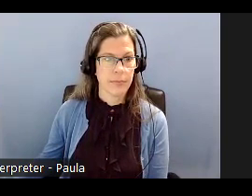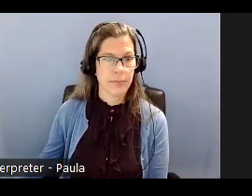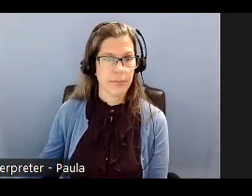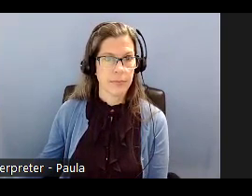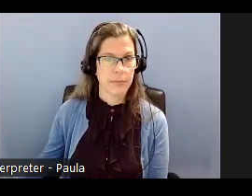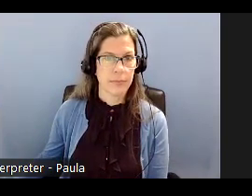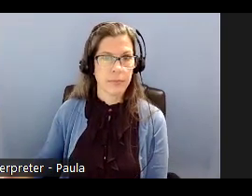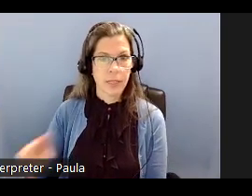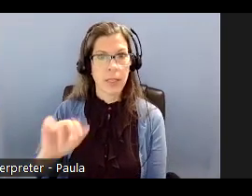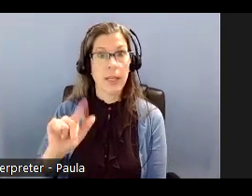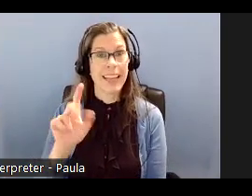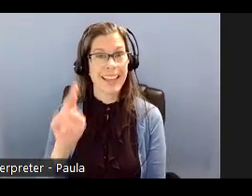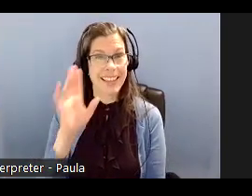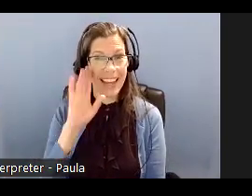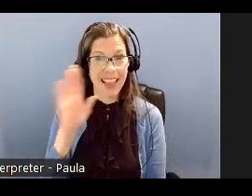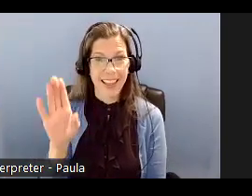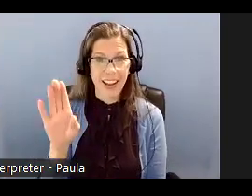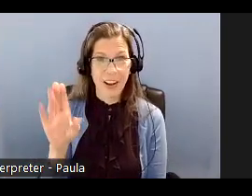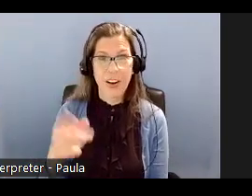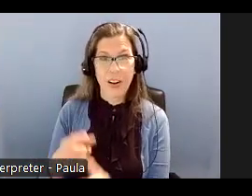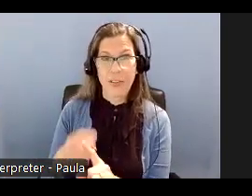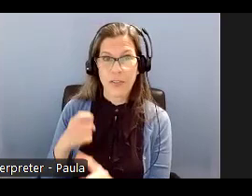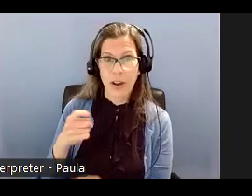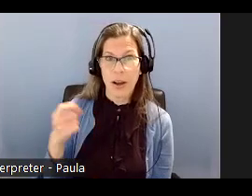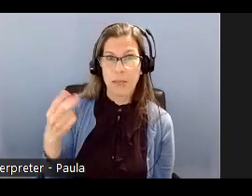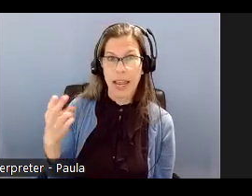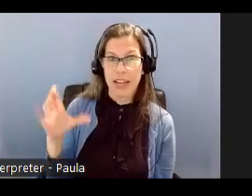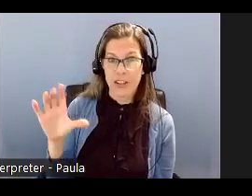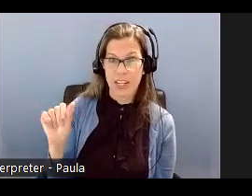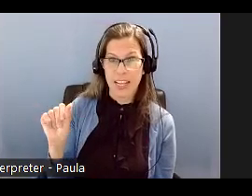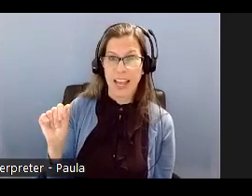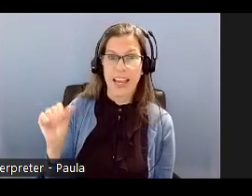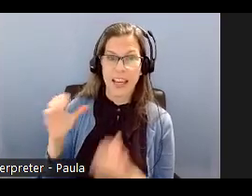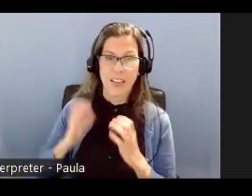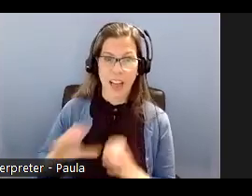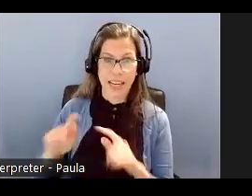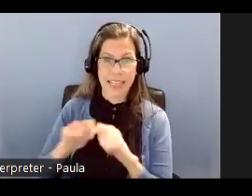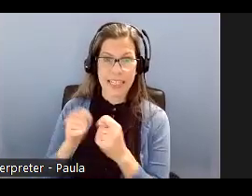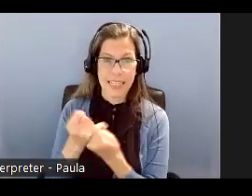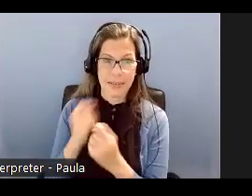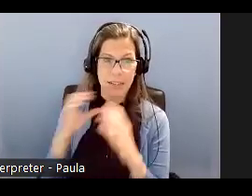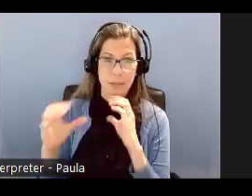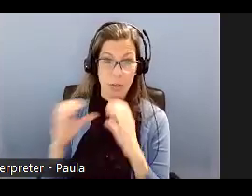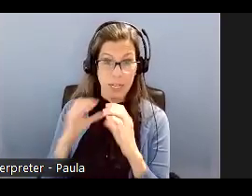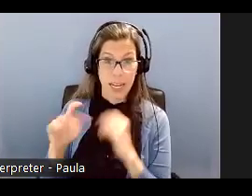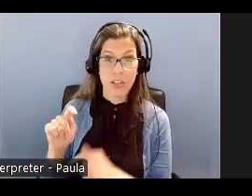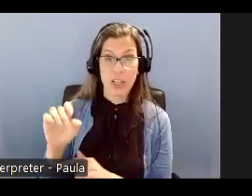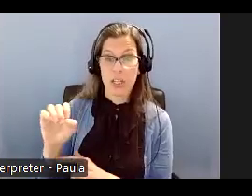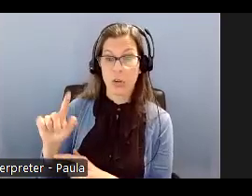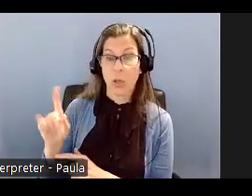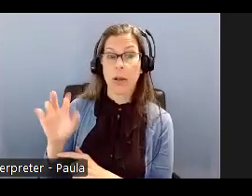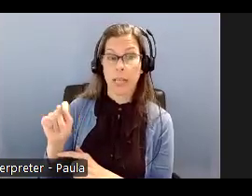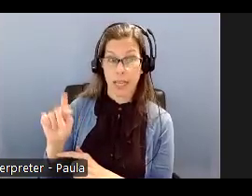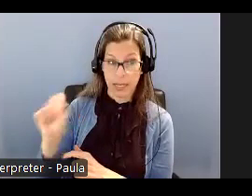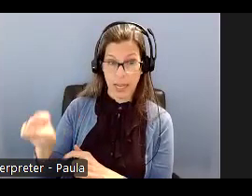Hello, this is Nathan from the Apple Health Client Communications team. And yeah, so for the communications toolkit, we have that set